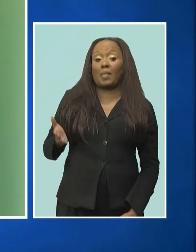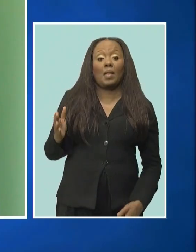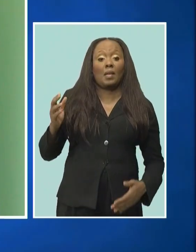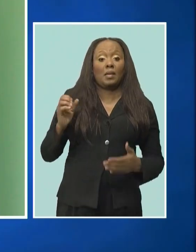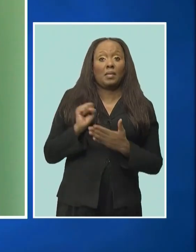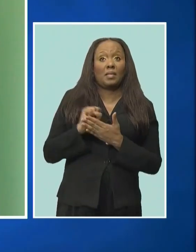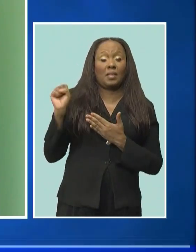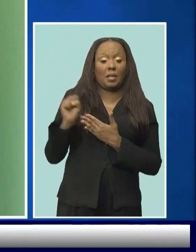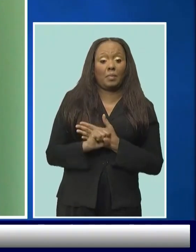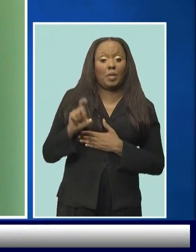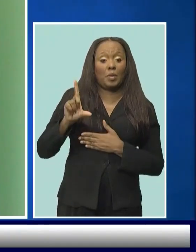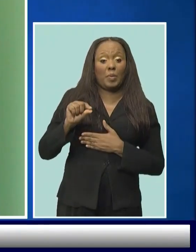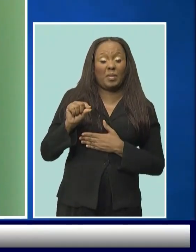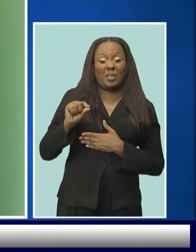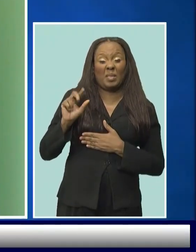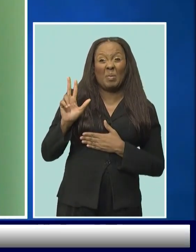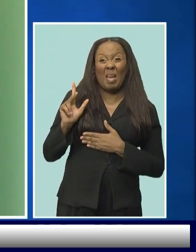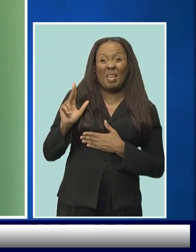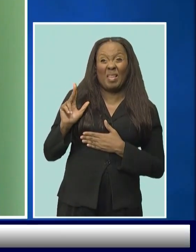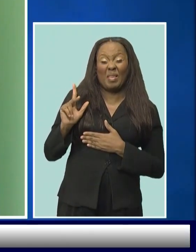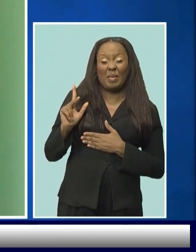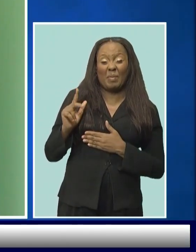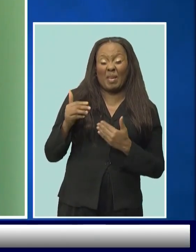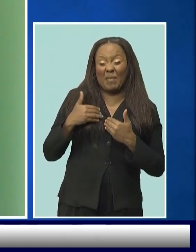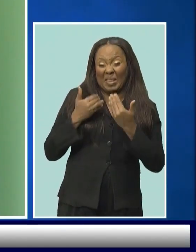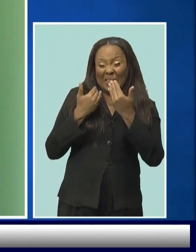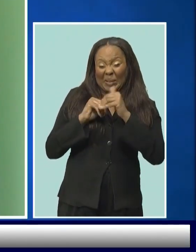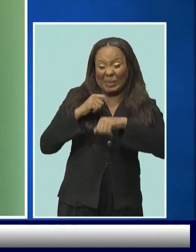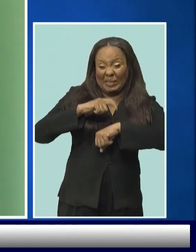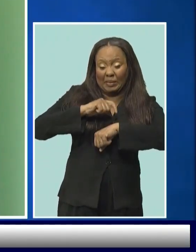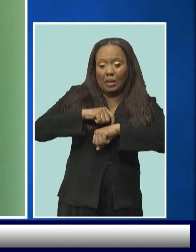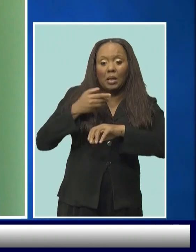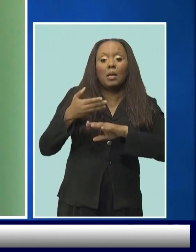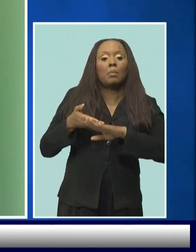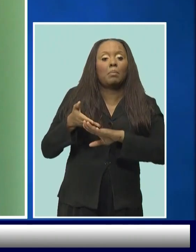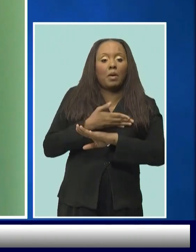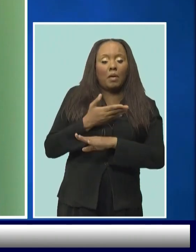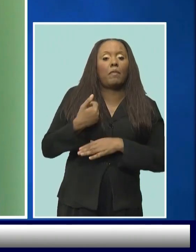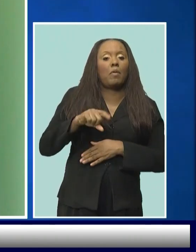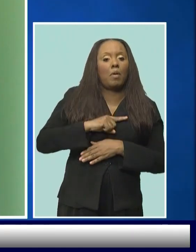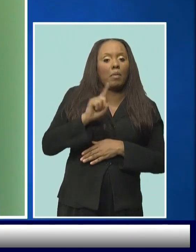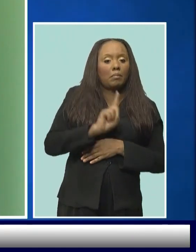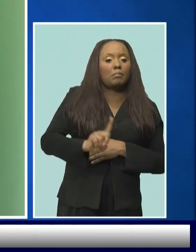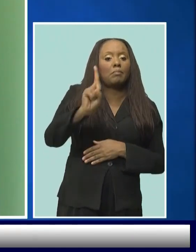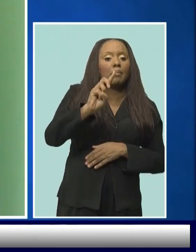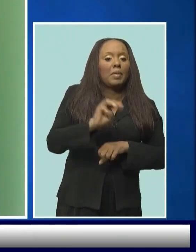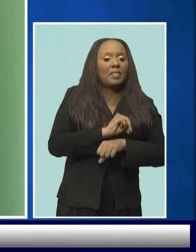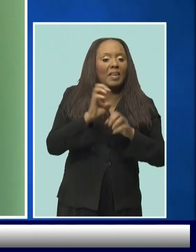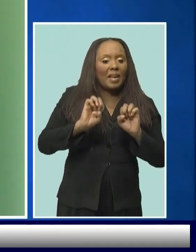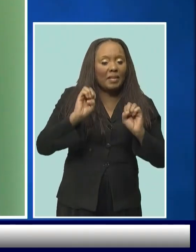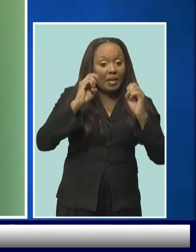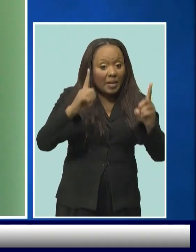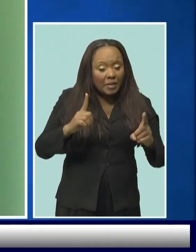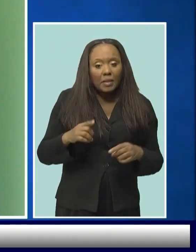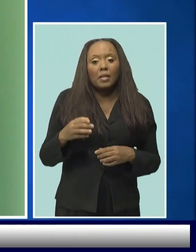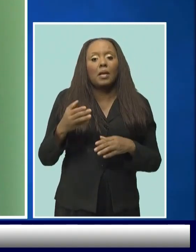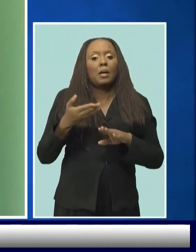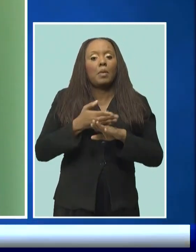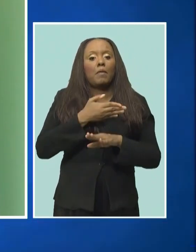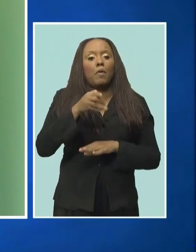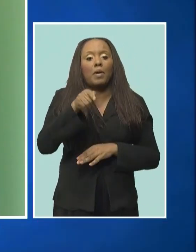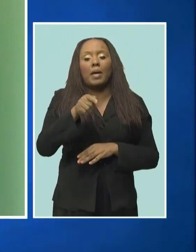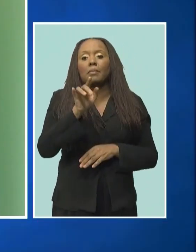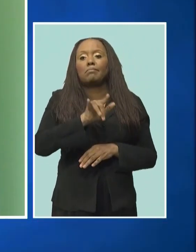of 2023 before we go back to the Ministry of Education, before they go back to the Cabinet, and before the Cabinet signs it off so that